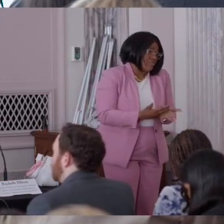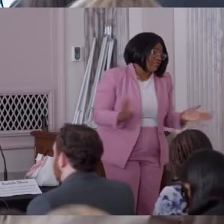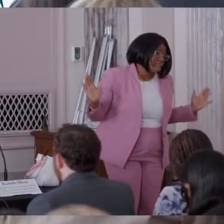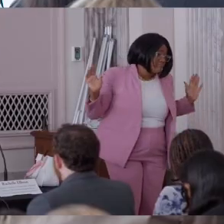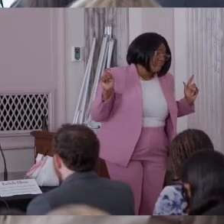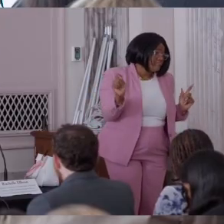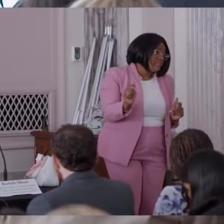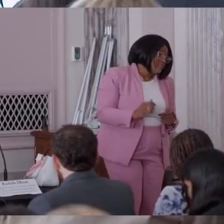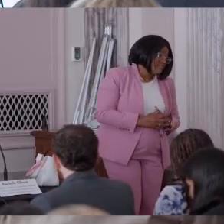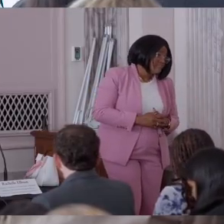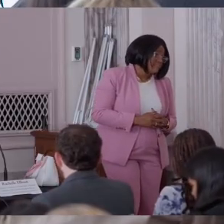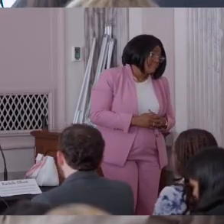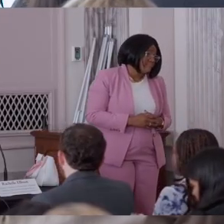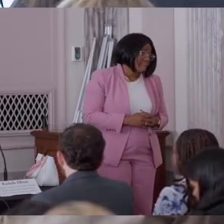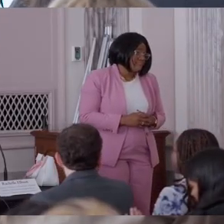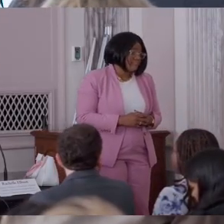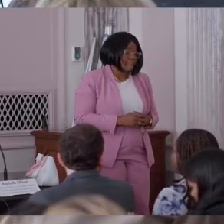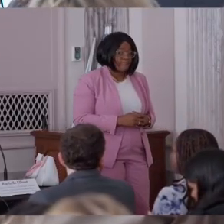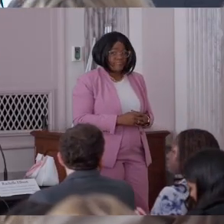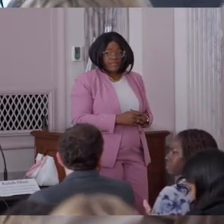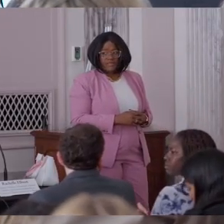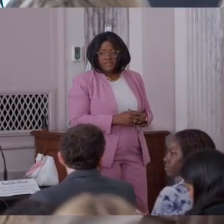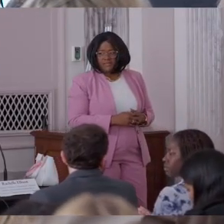No, Went a little long on that. So.